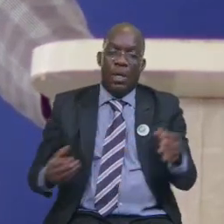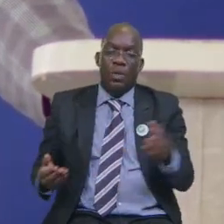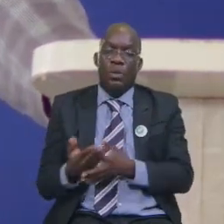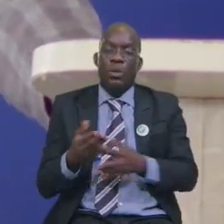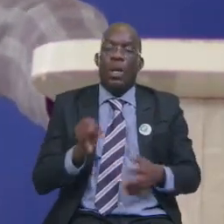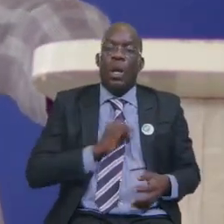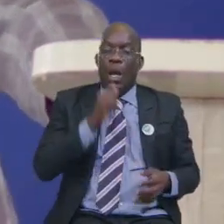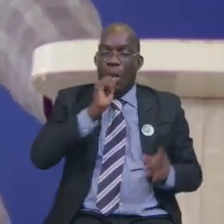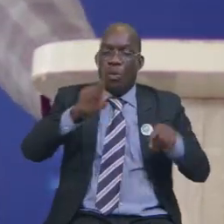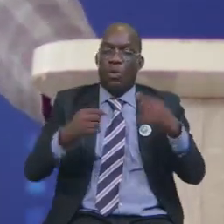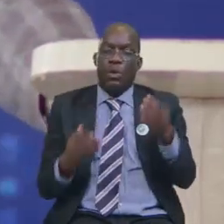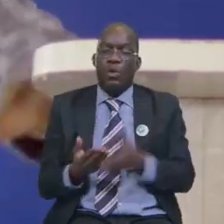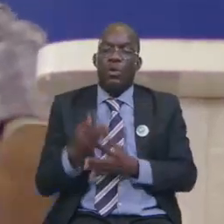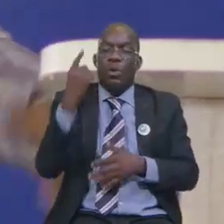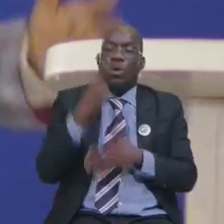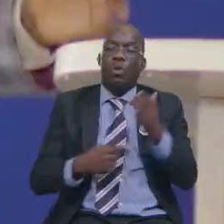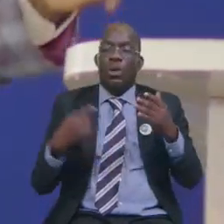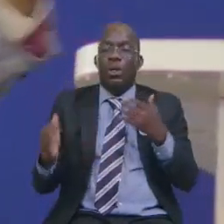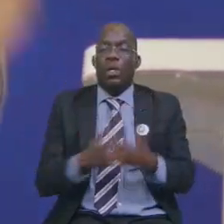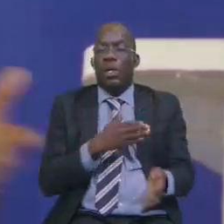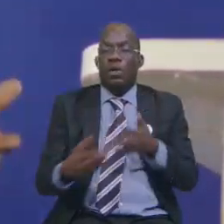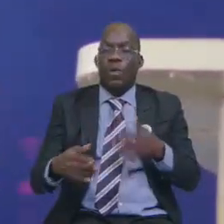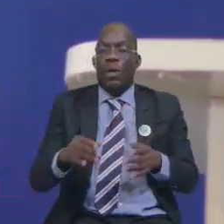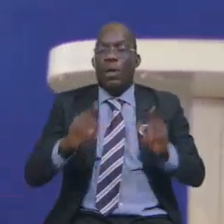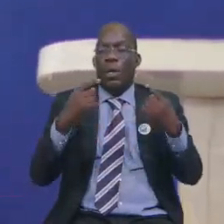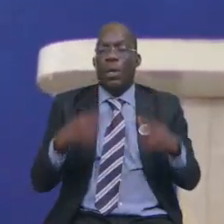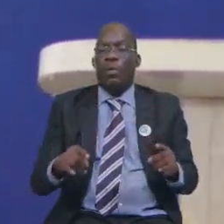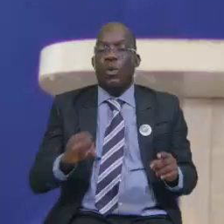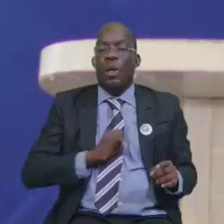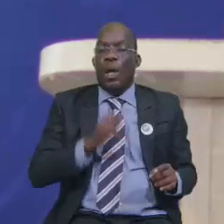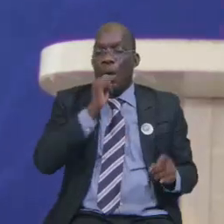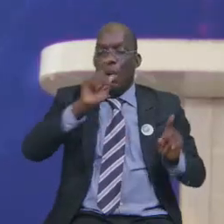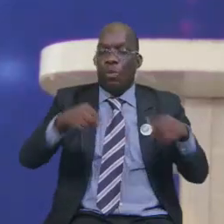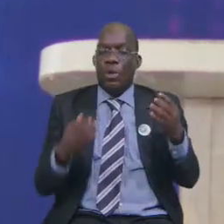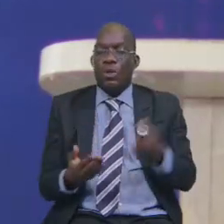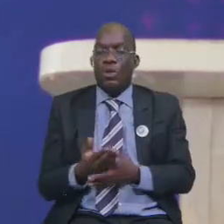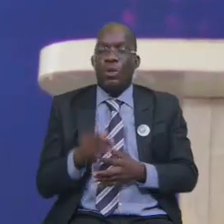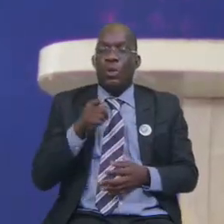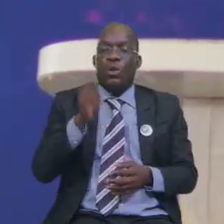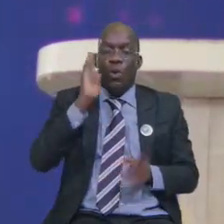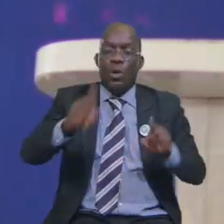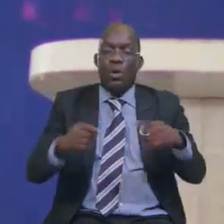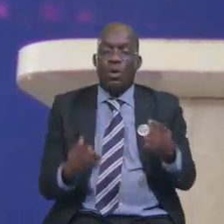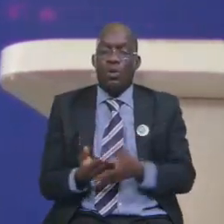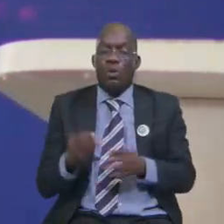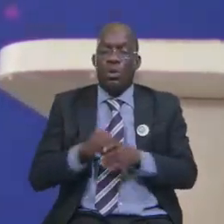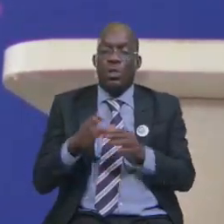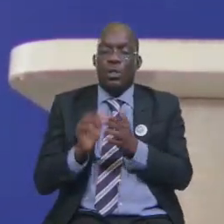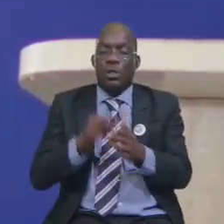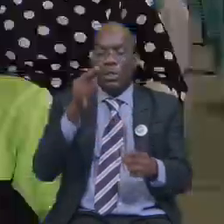through. Whatever happens, I am going through. You are going through in Jesus'